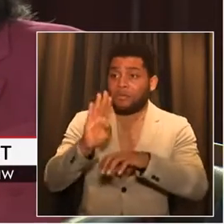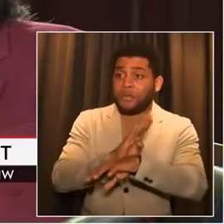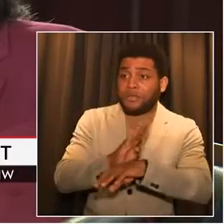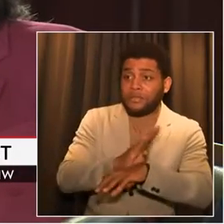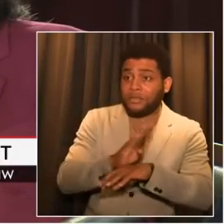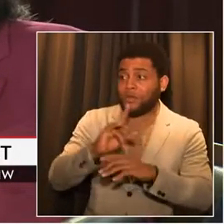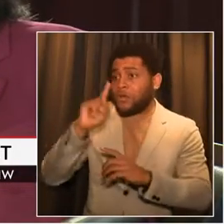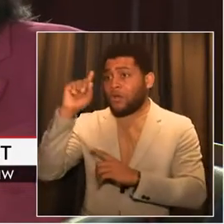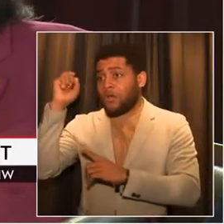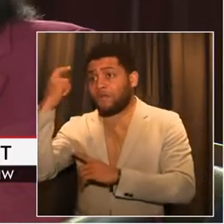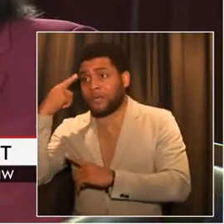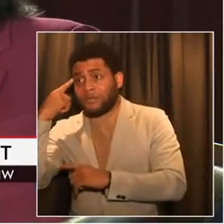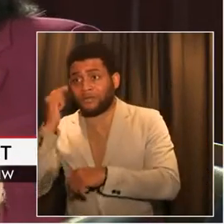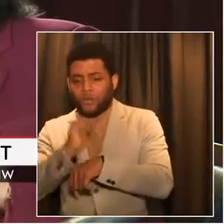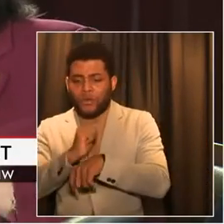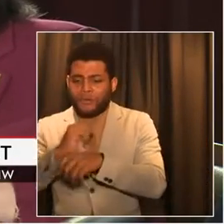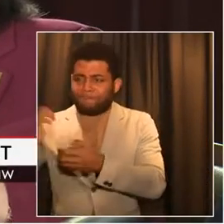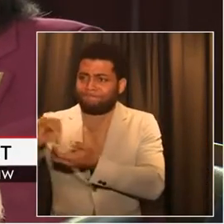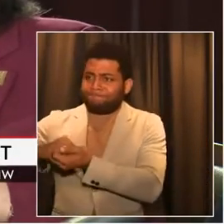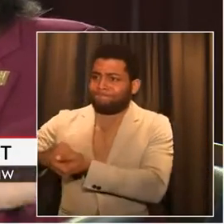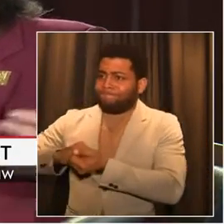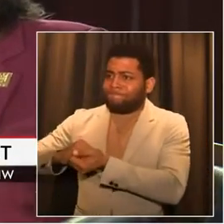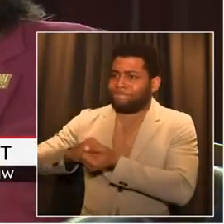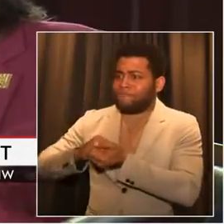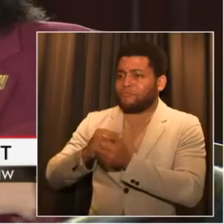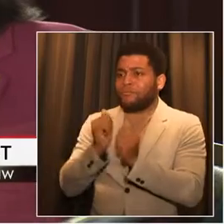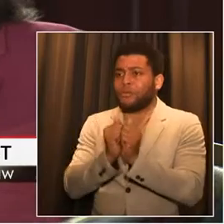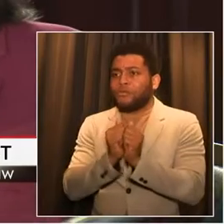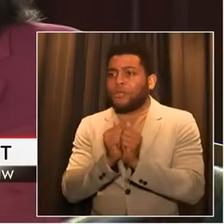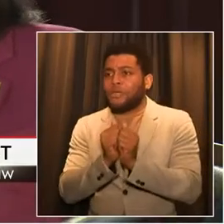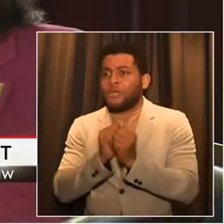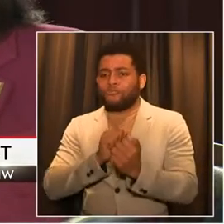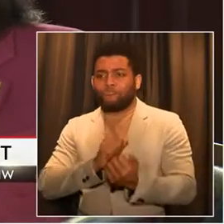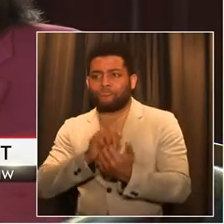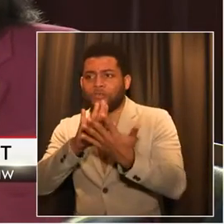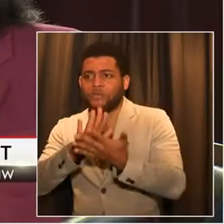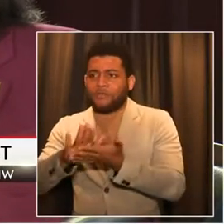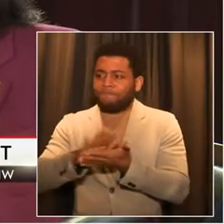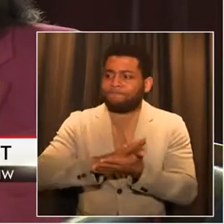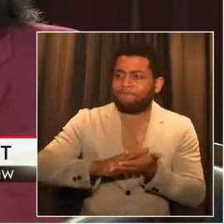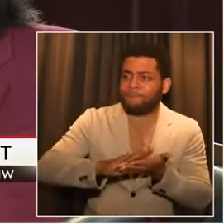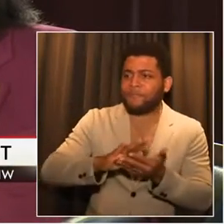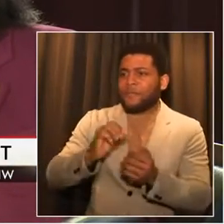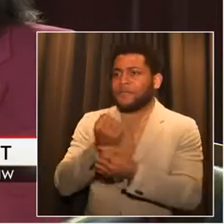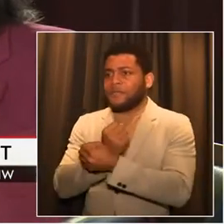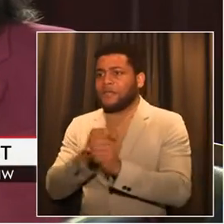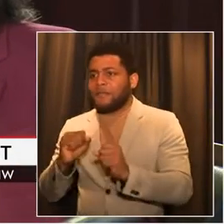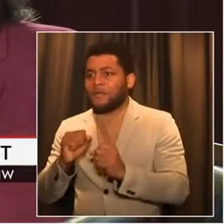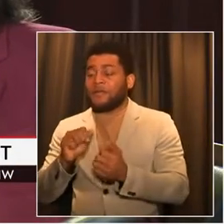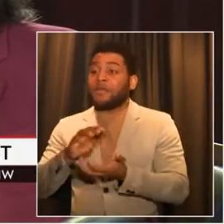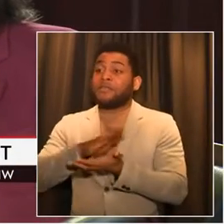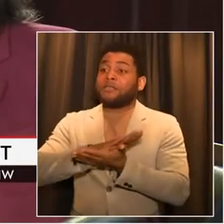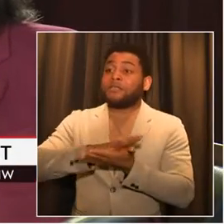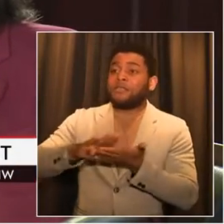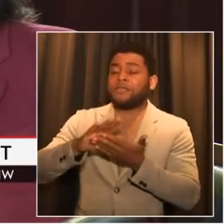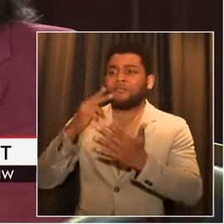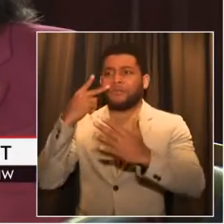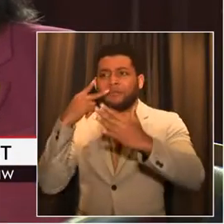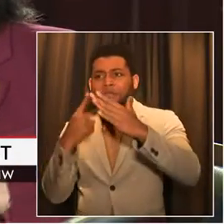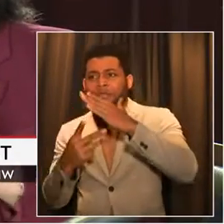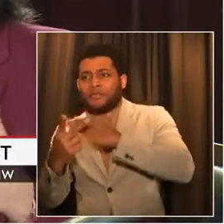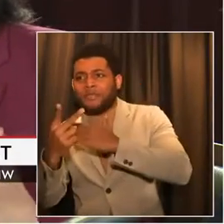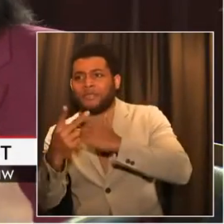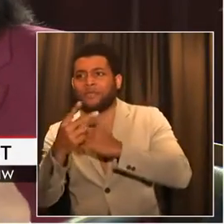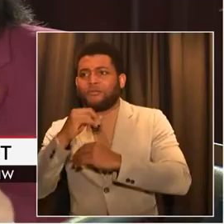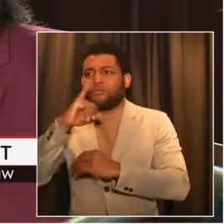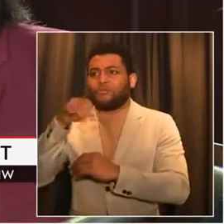what I call clean and safe. Clean, that predictability that Jody spoke about, is really important to a customer